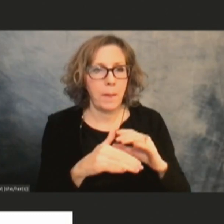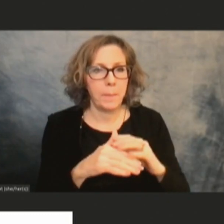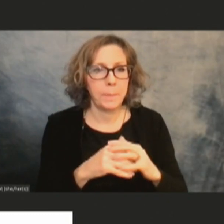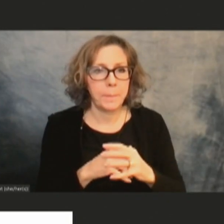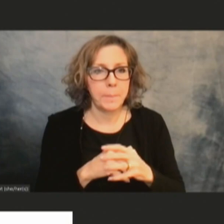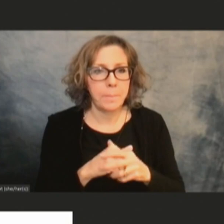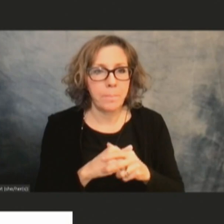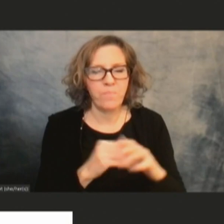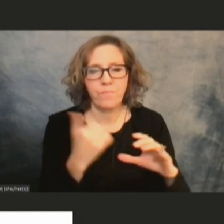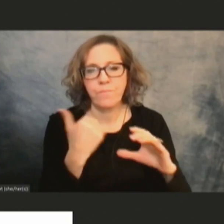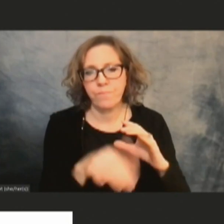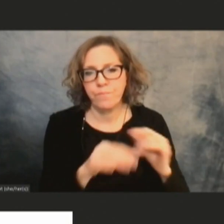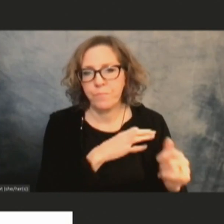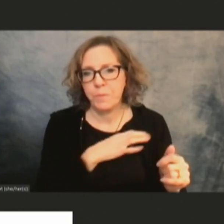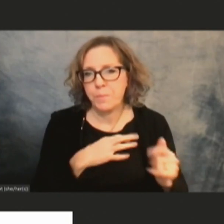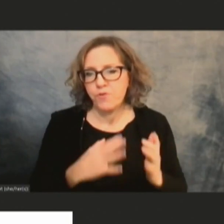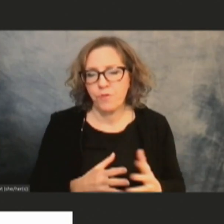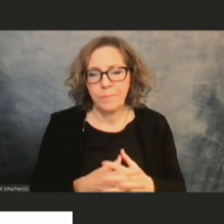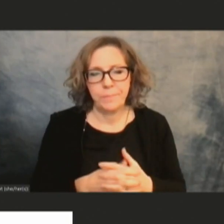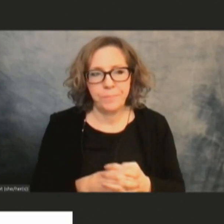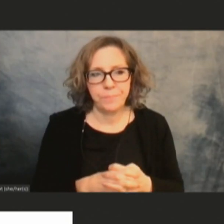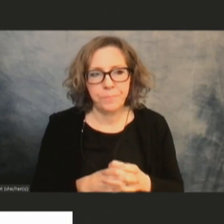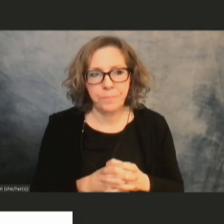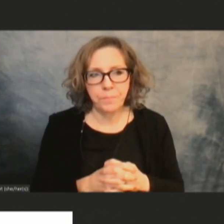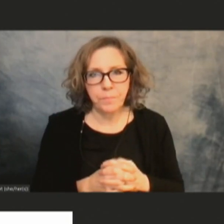the commissioner.